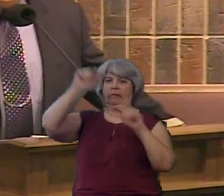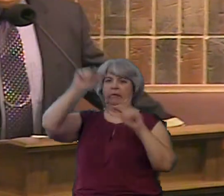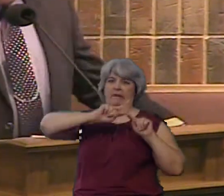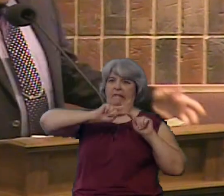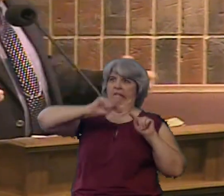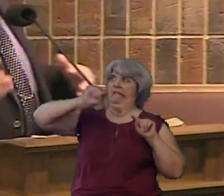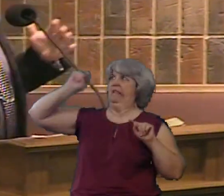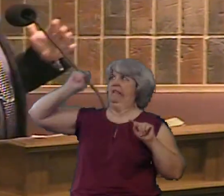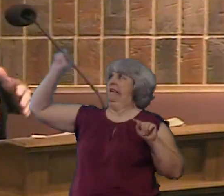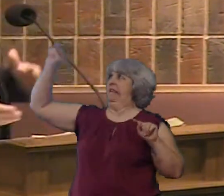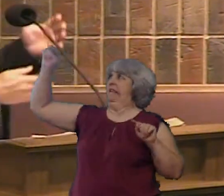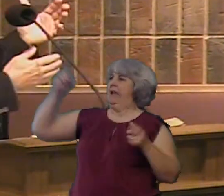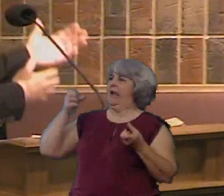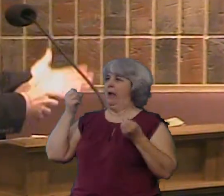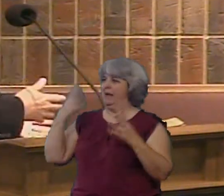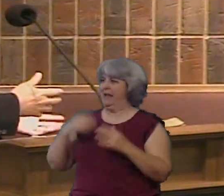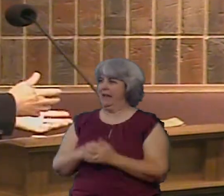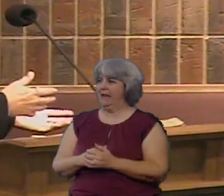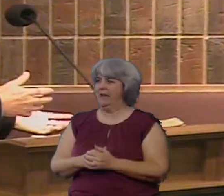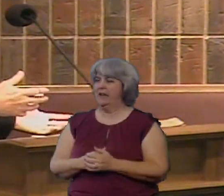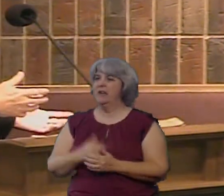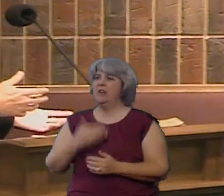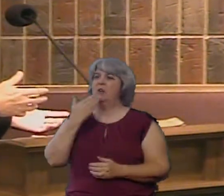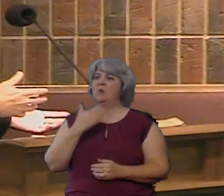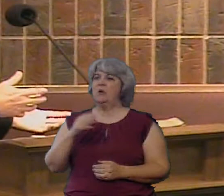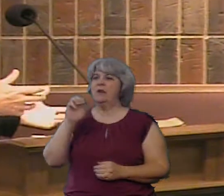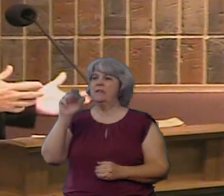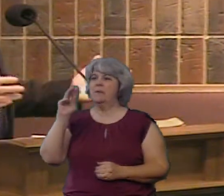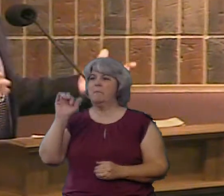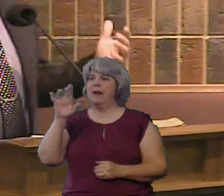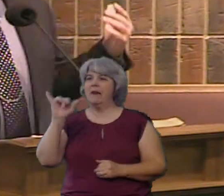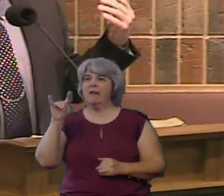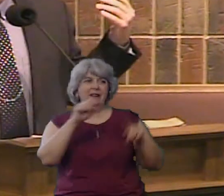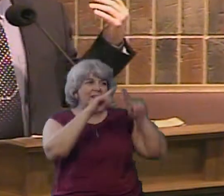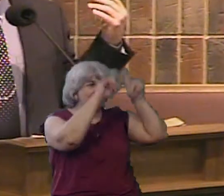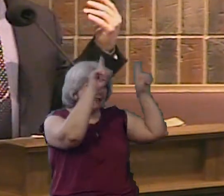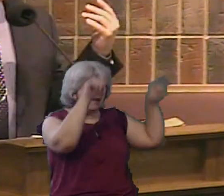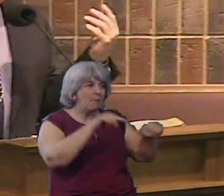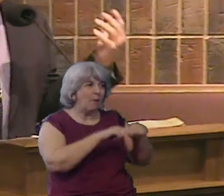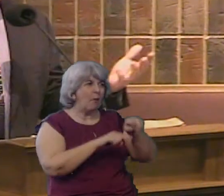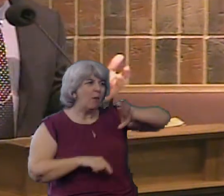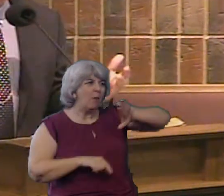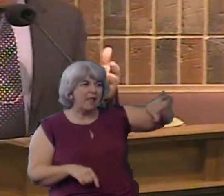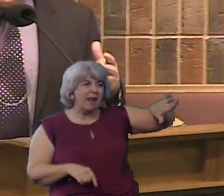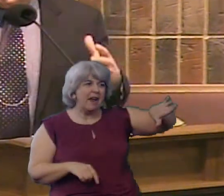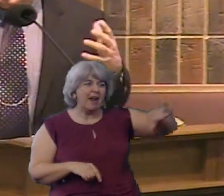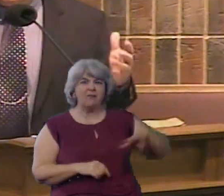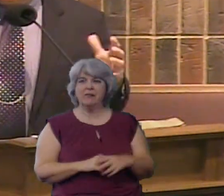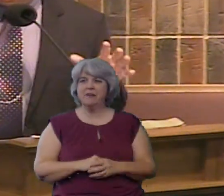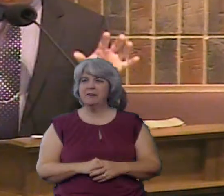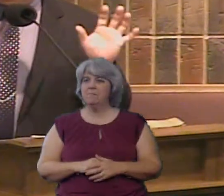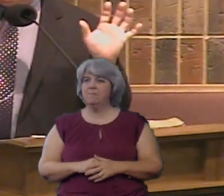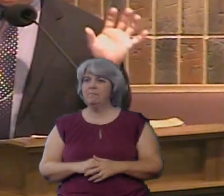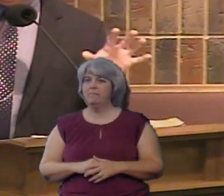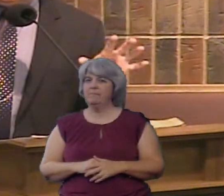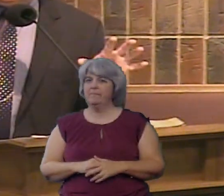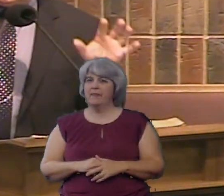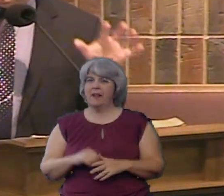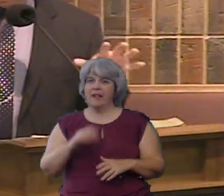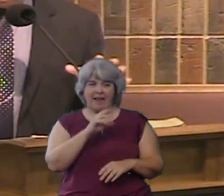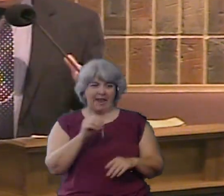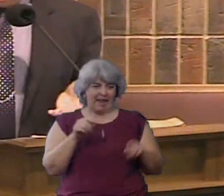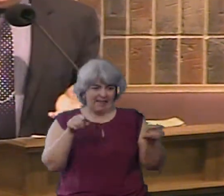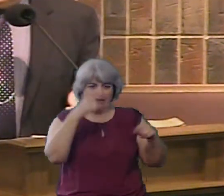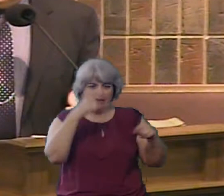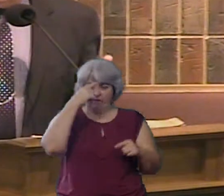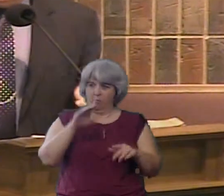And the Good Samaritans on the board on the opposite side of the room. And here in this building were these things that were devoted to these